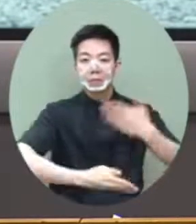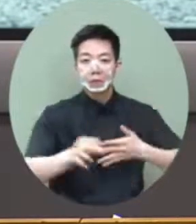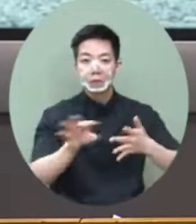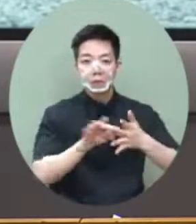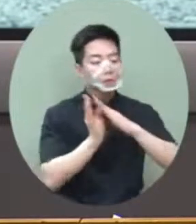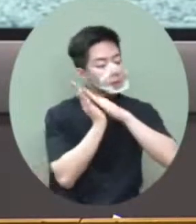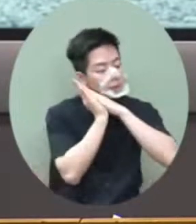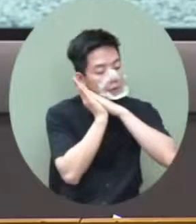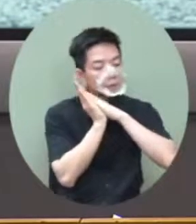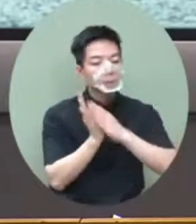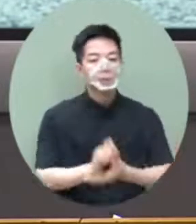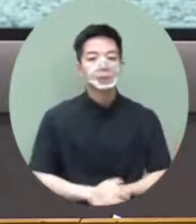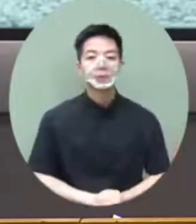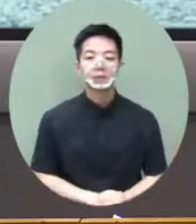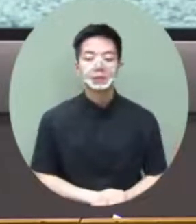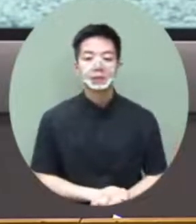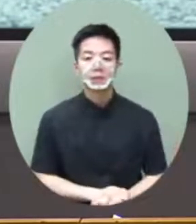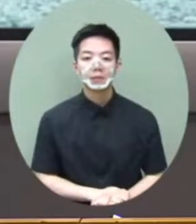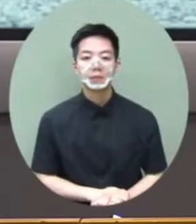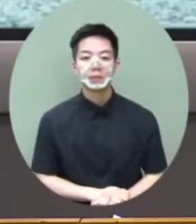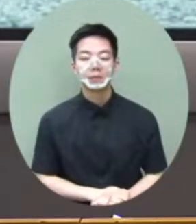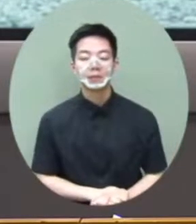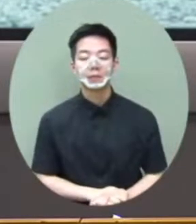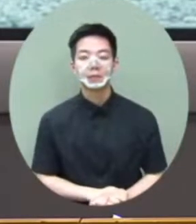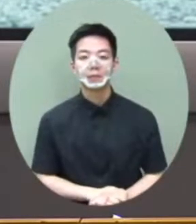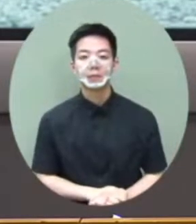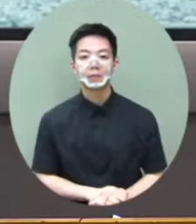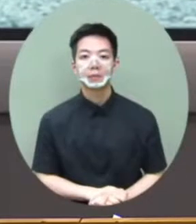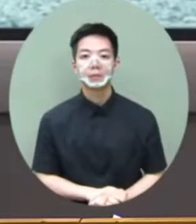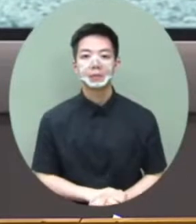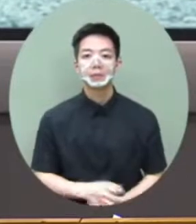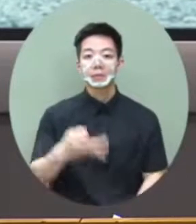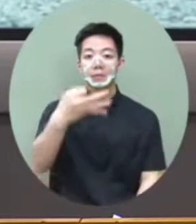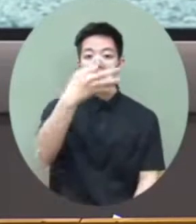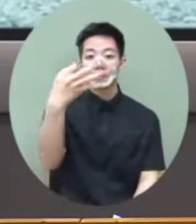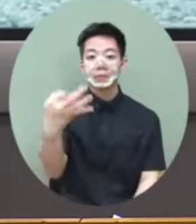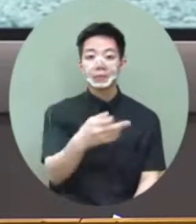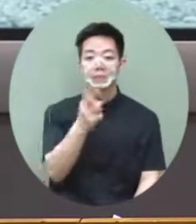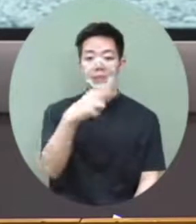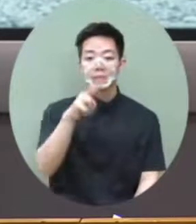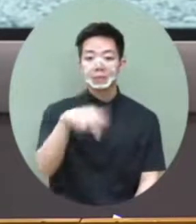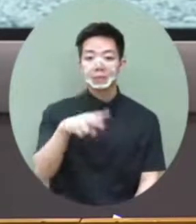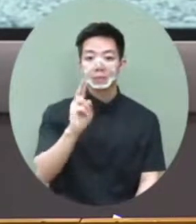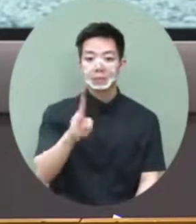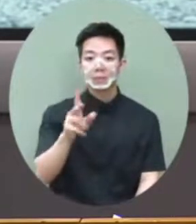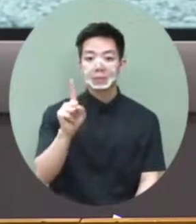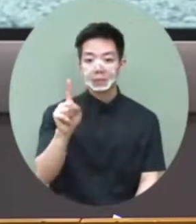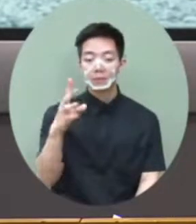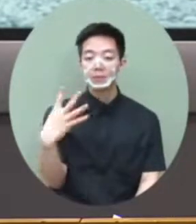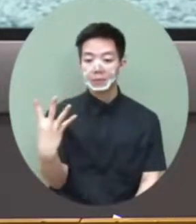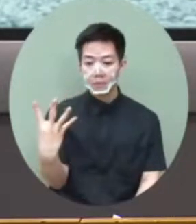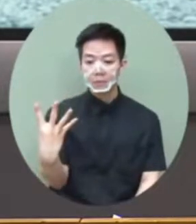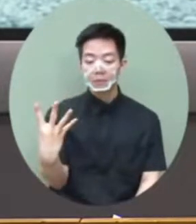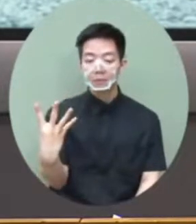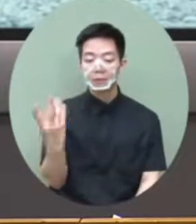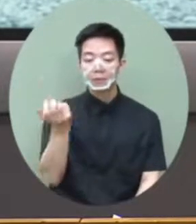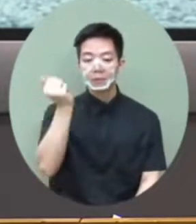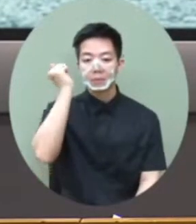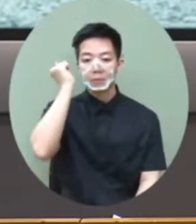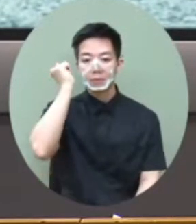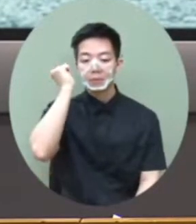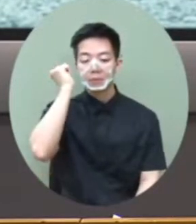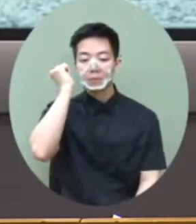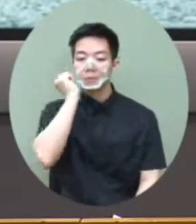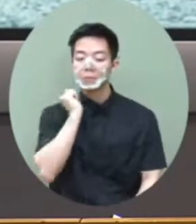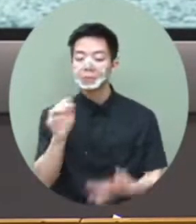45.8% of the total population of those staying in residential care